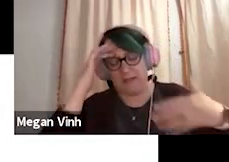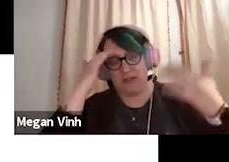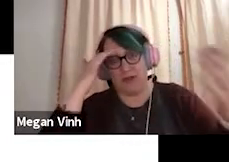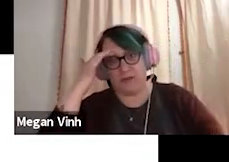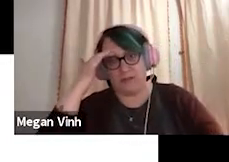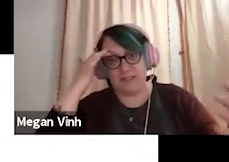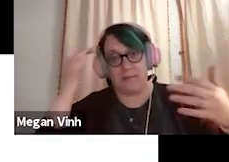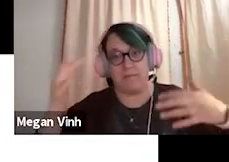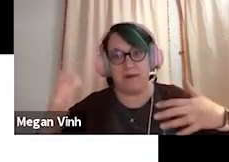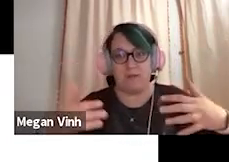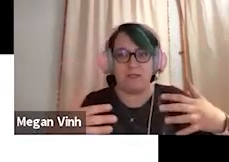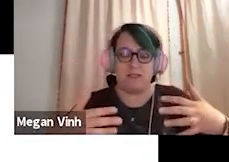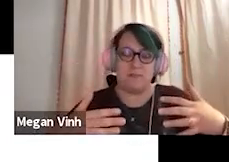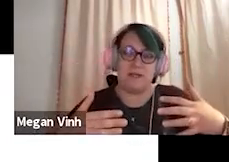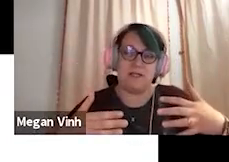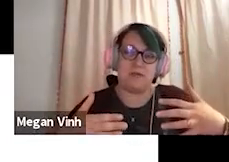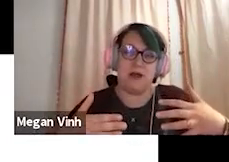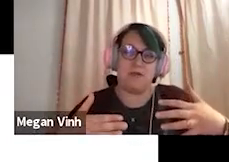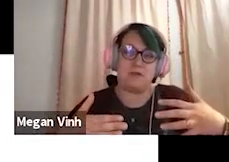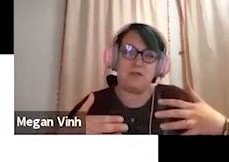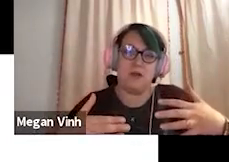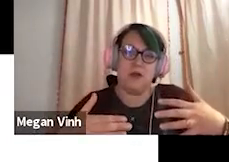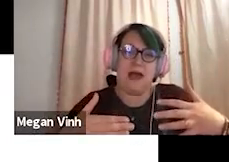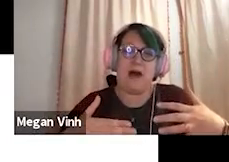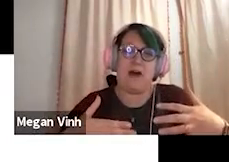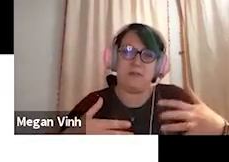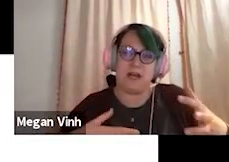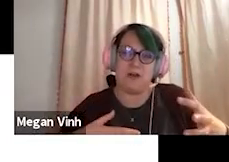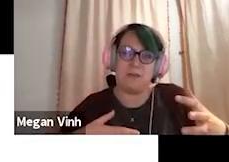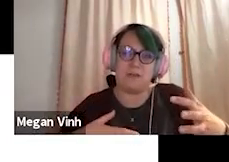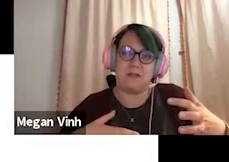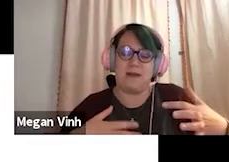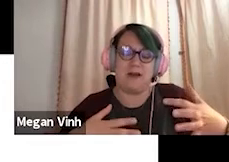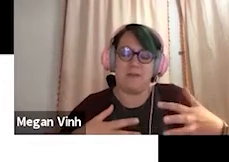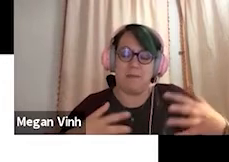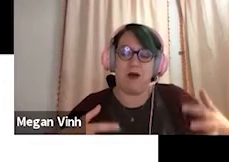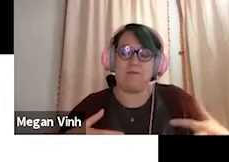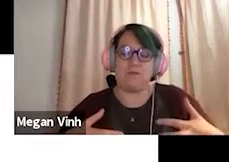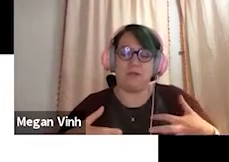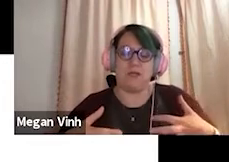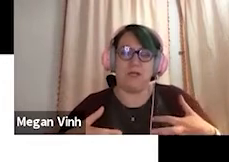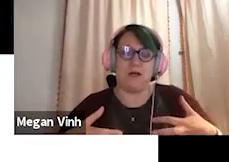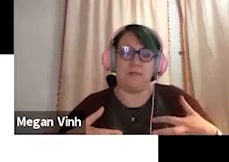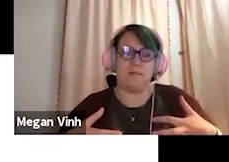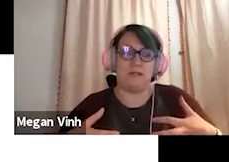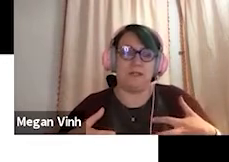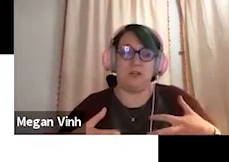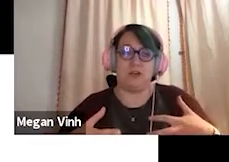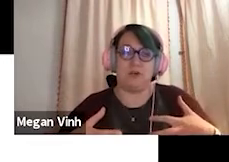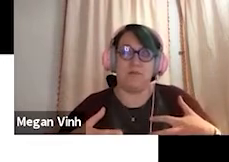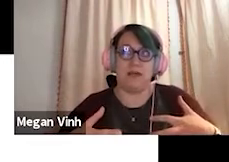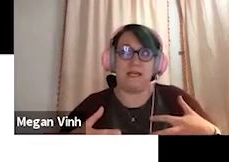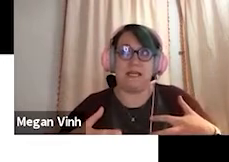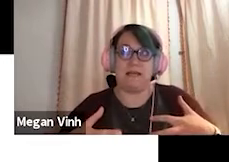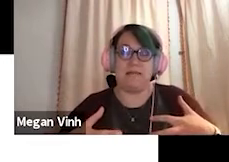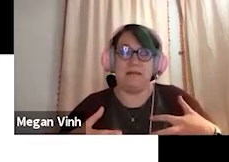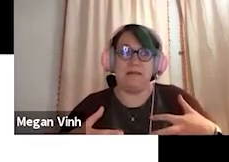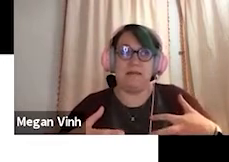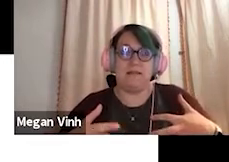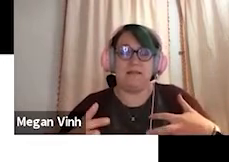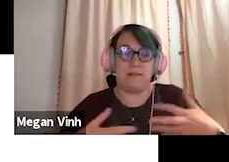well, I mean, I saw all the STEM, but it was the piece around how the child was, I mean, how the mom was really